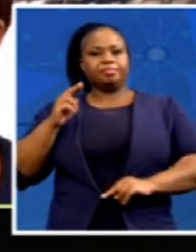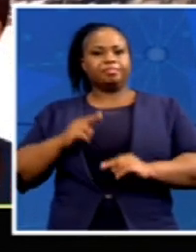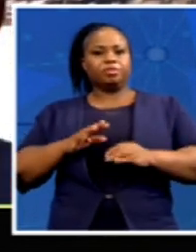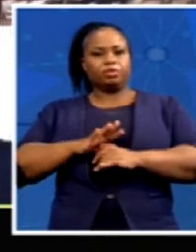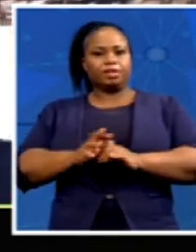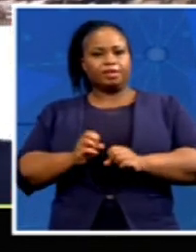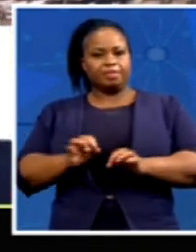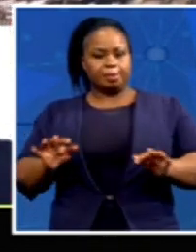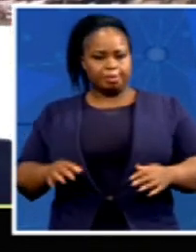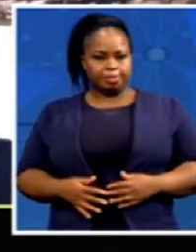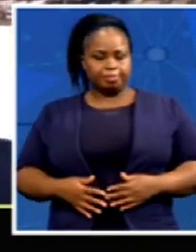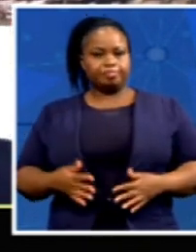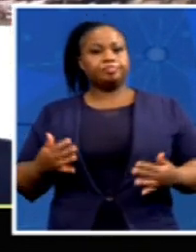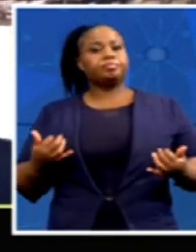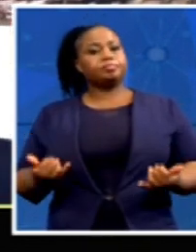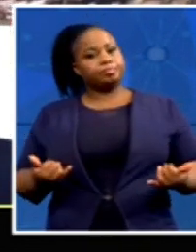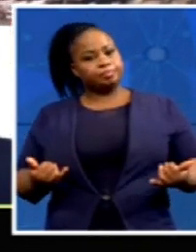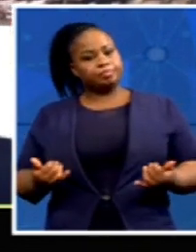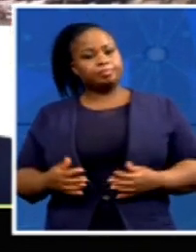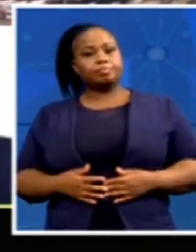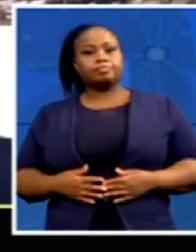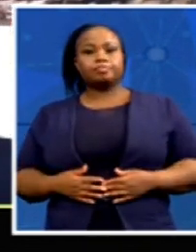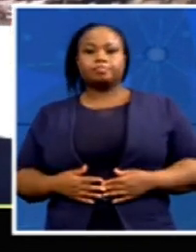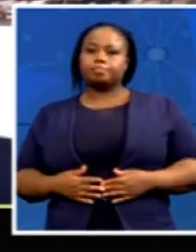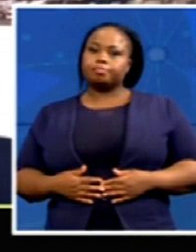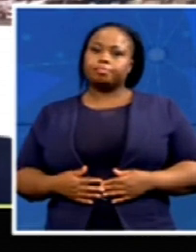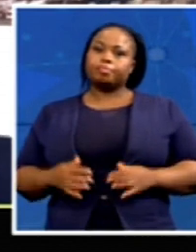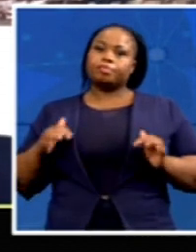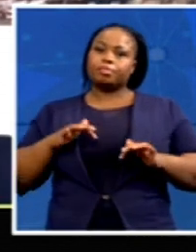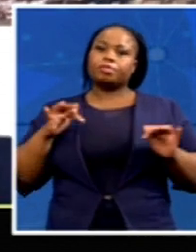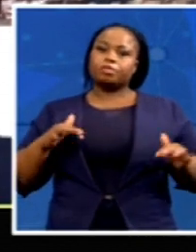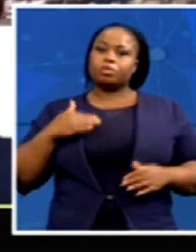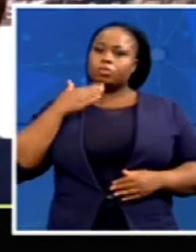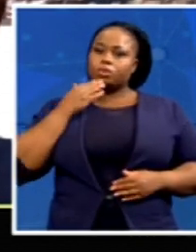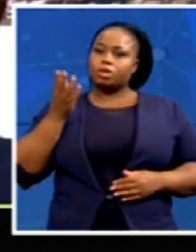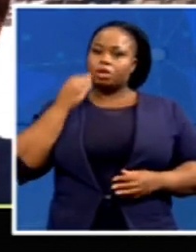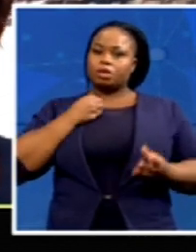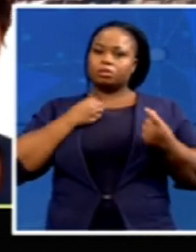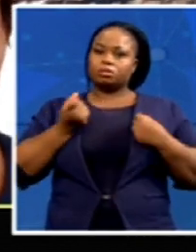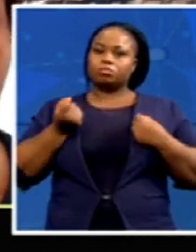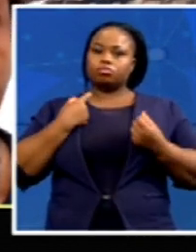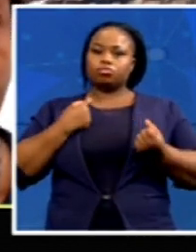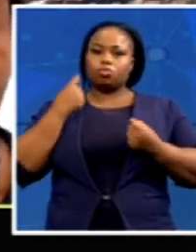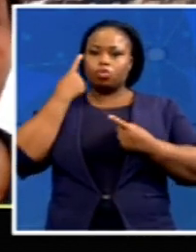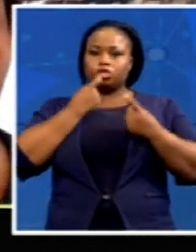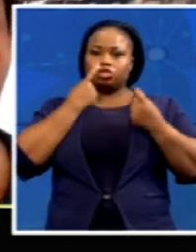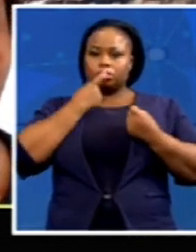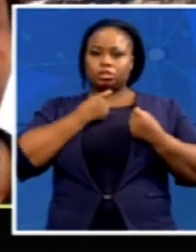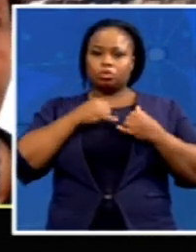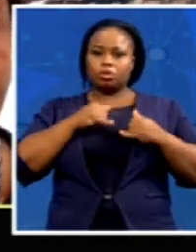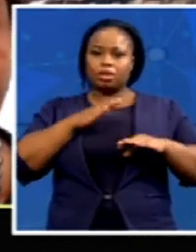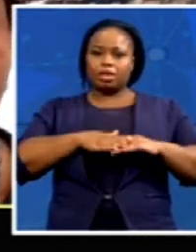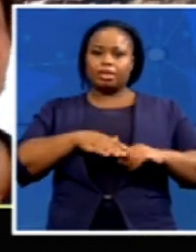go straight to people who are online. And the first one is Sophie Mukwena